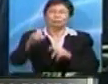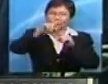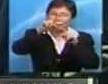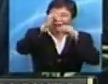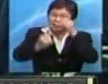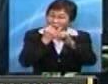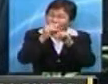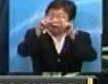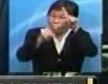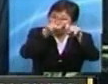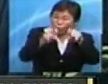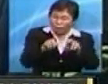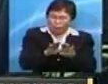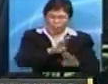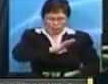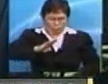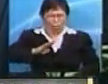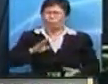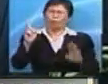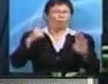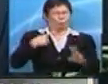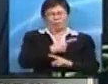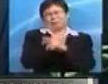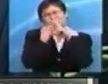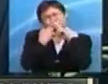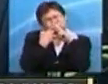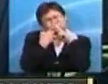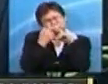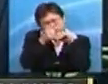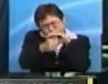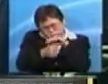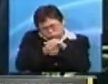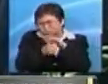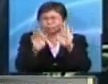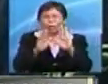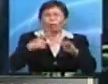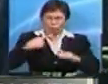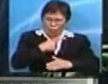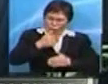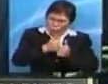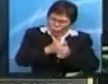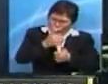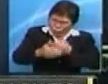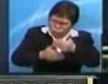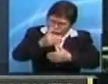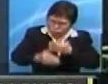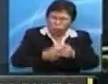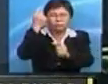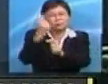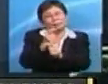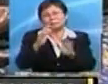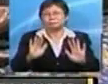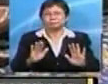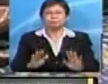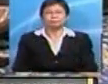Board. So we are not hiding anything. We're just following the procedure that is being set. What was